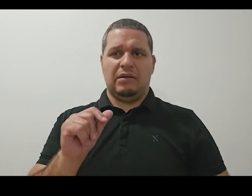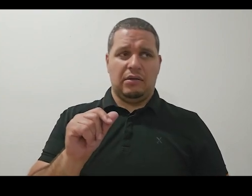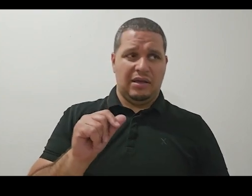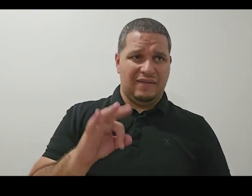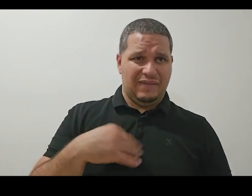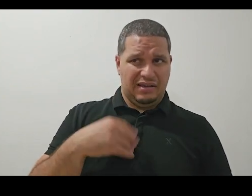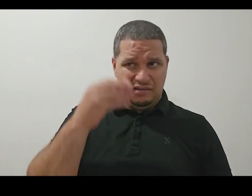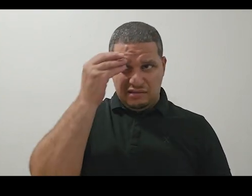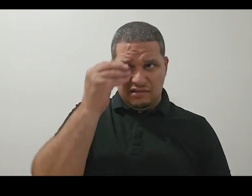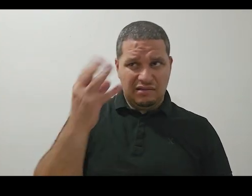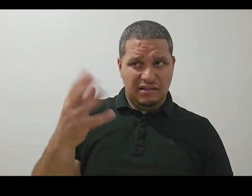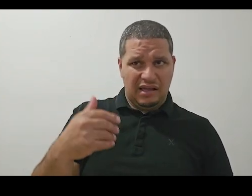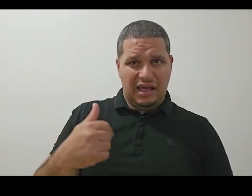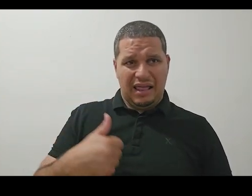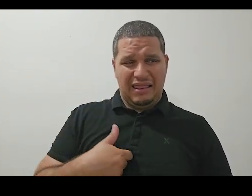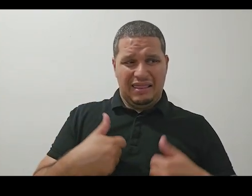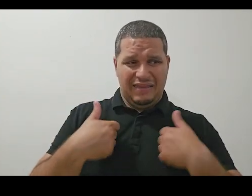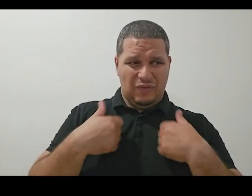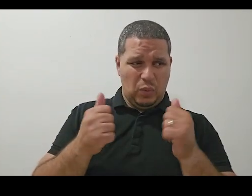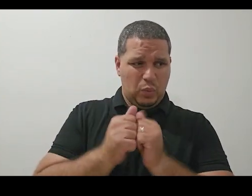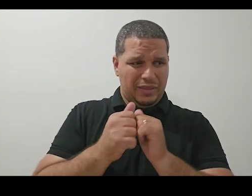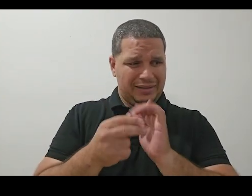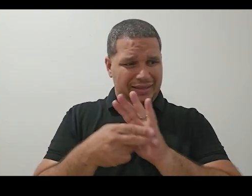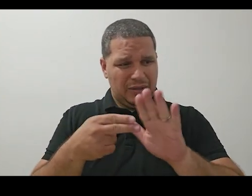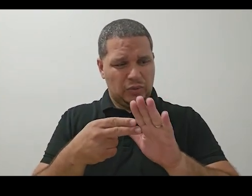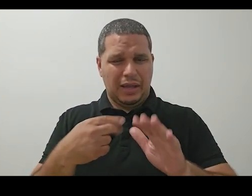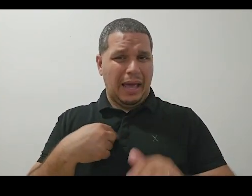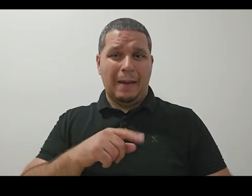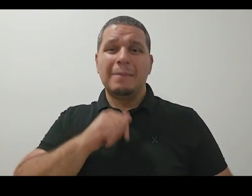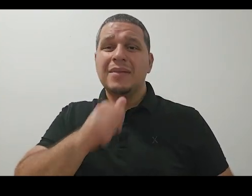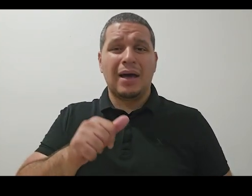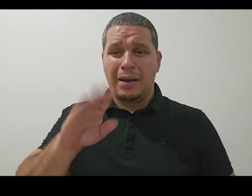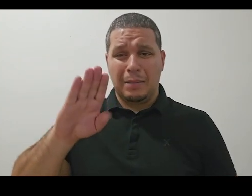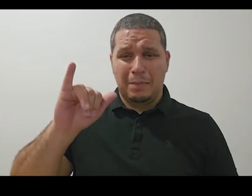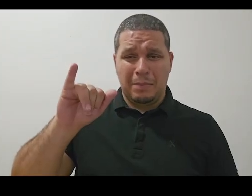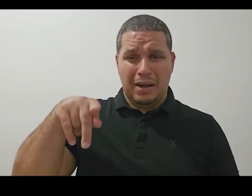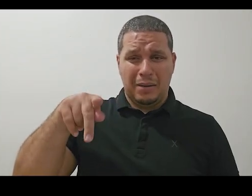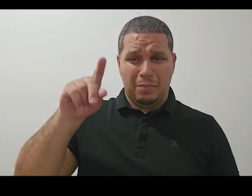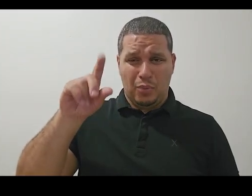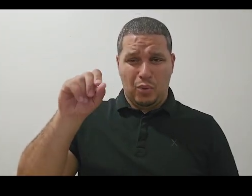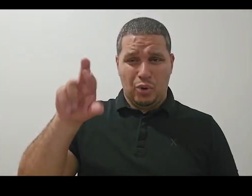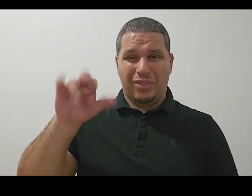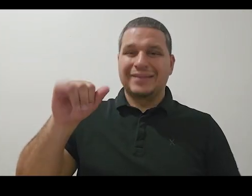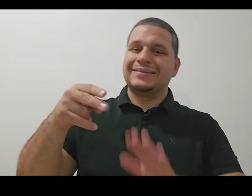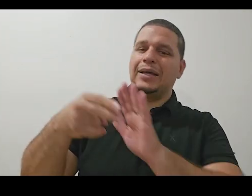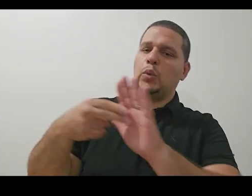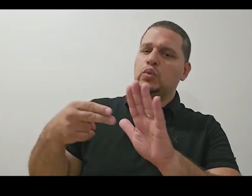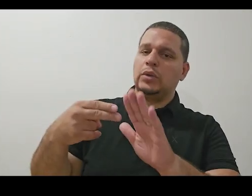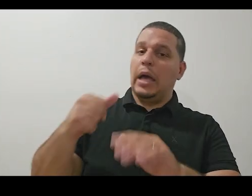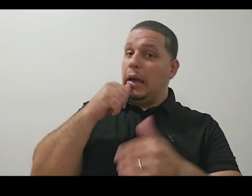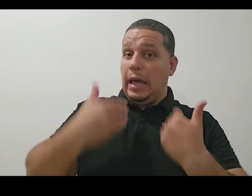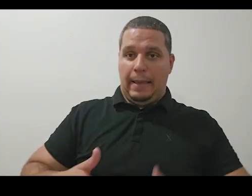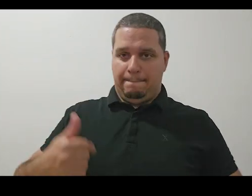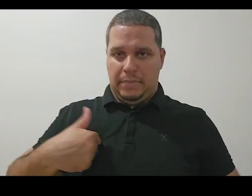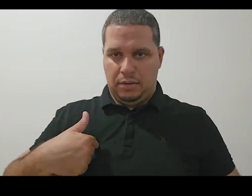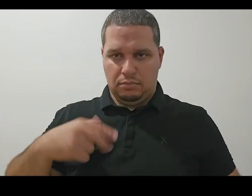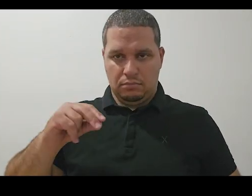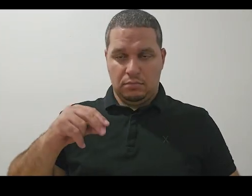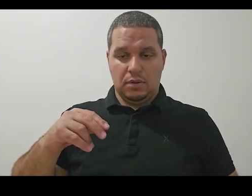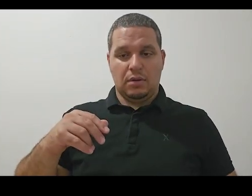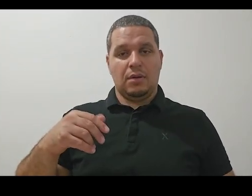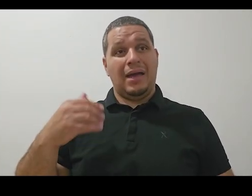tell someone that I live with, and I always say I live with the diagnosis of bipolar, I'm not bipolar, because that's a diagnosis, right?